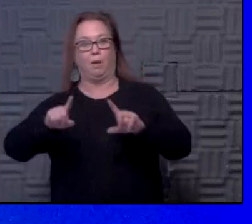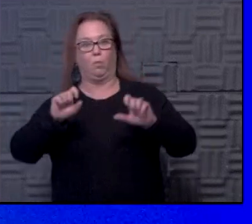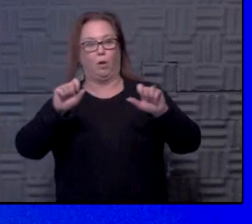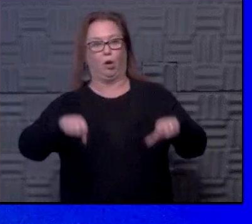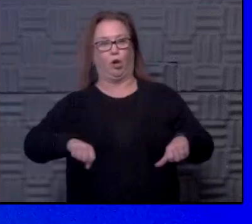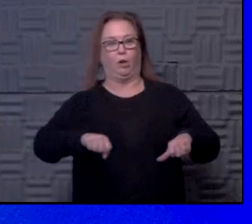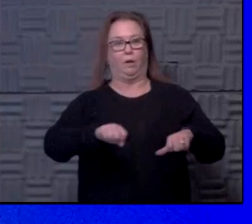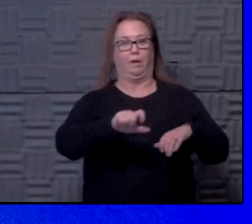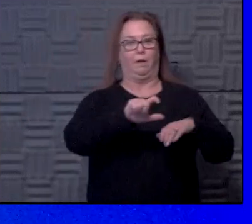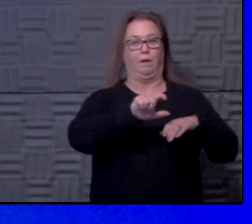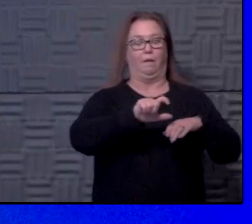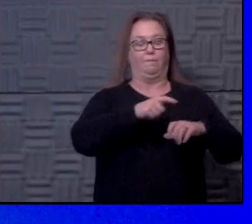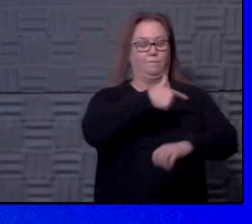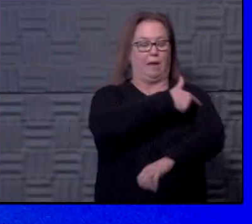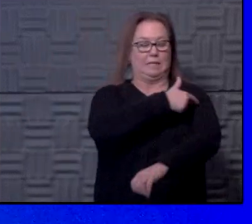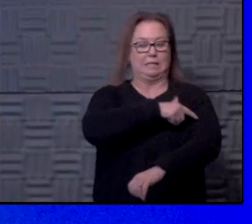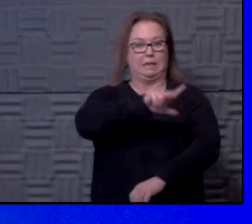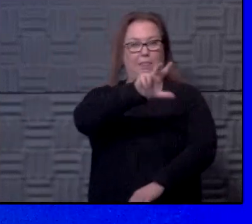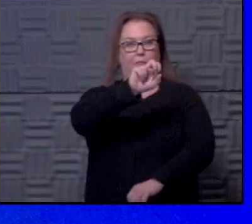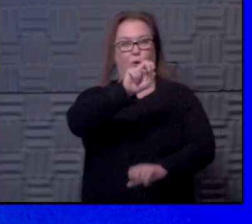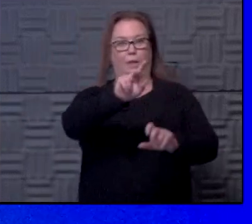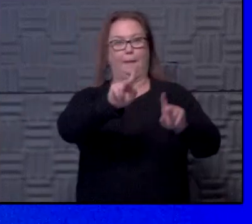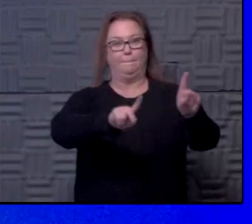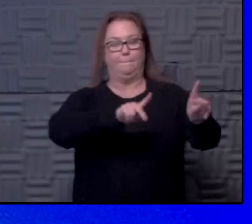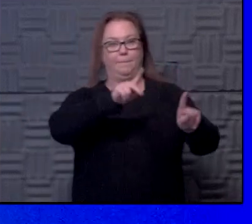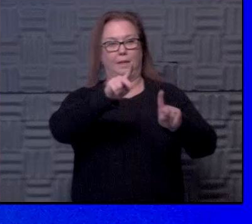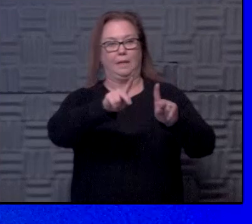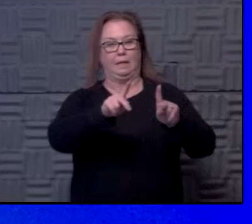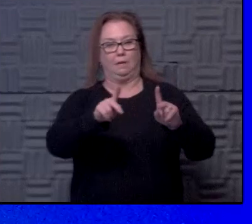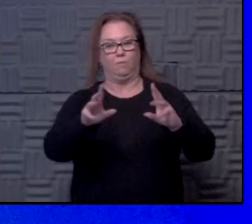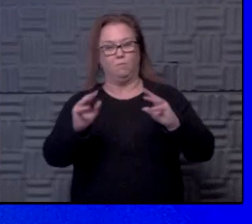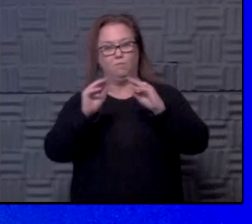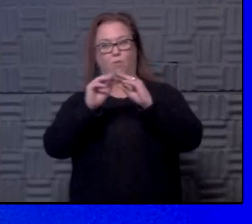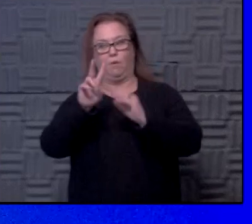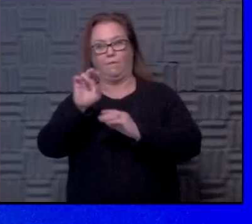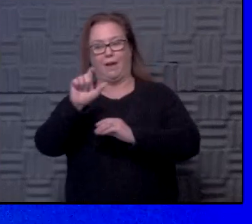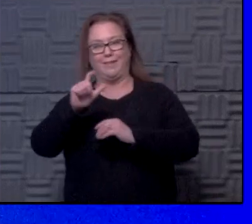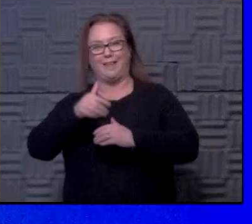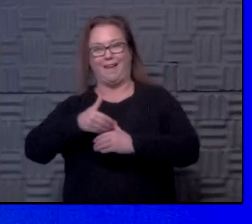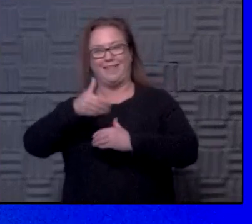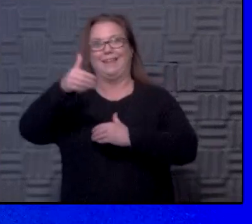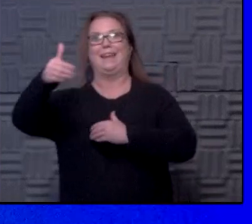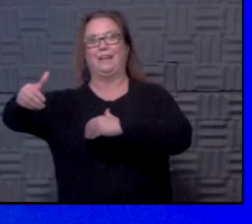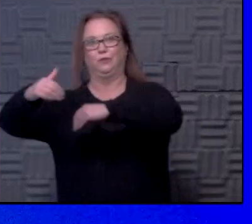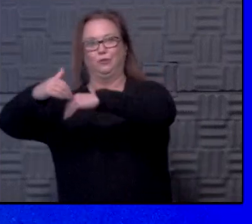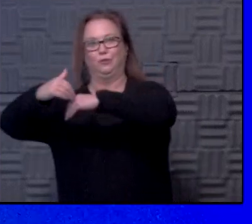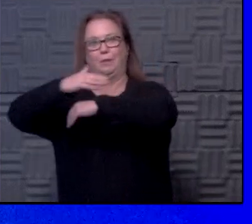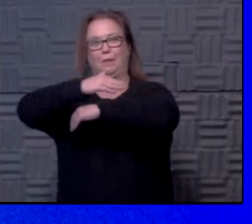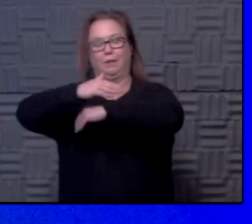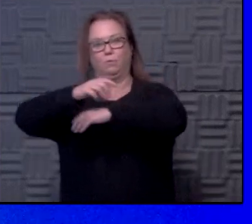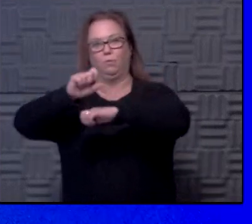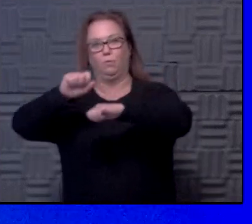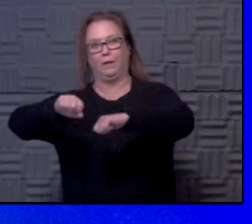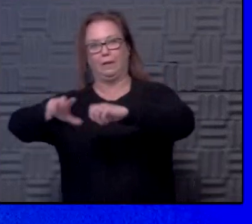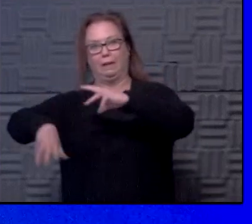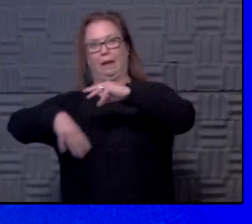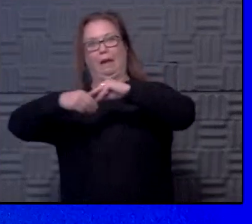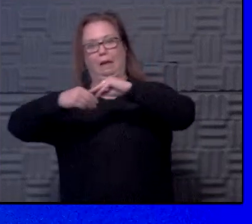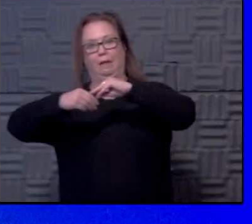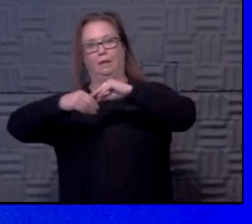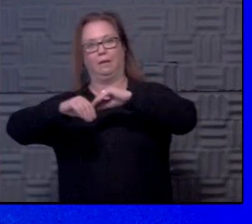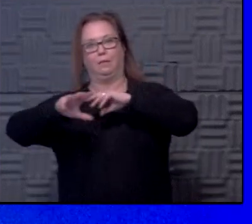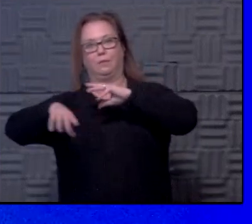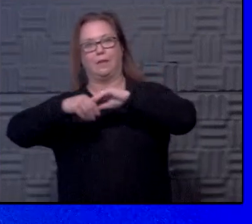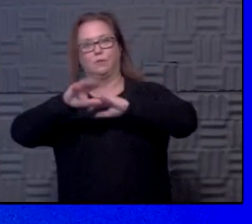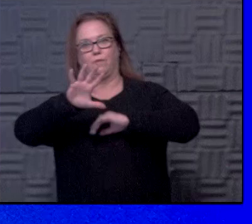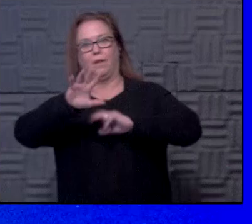to vaccinate 30 people, that when we get more vials on the next shipment, that we can vaccinate those extra 5 that